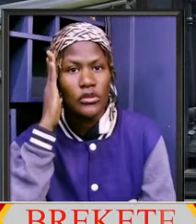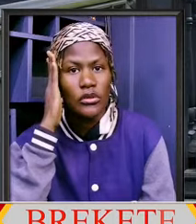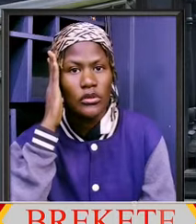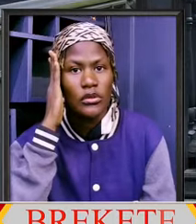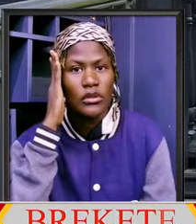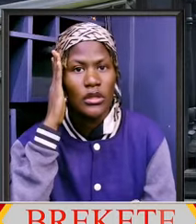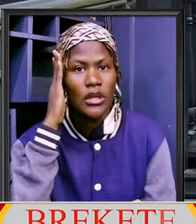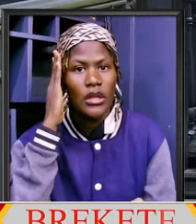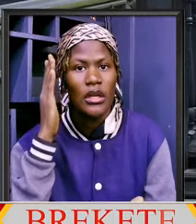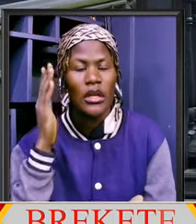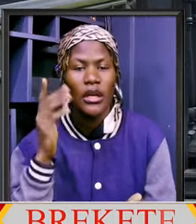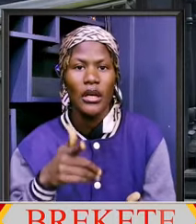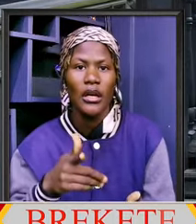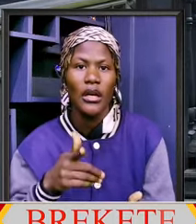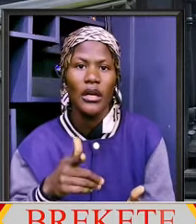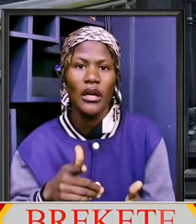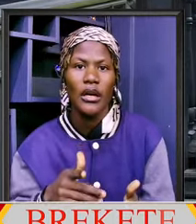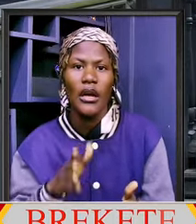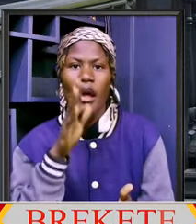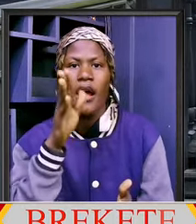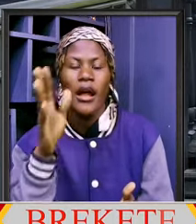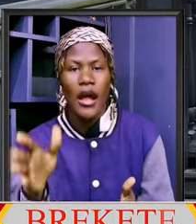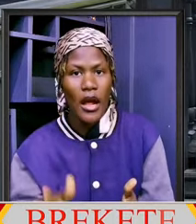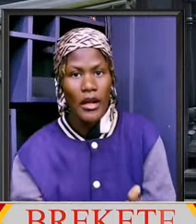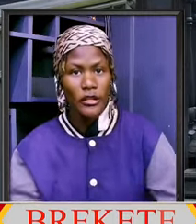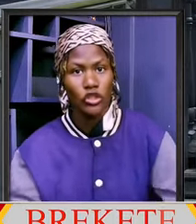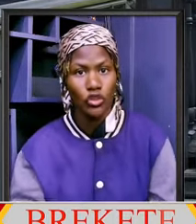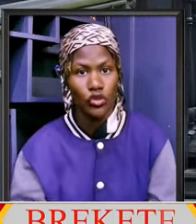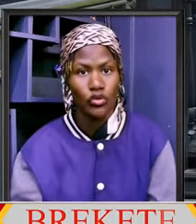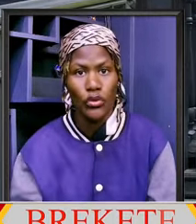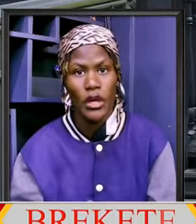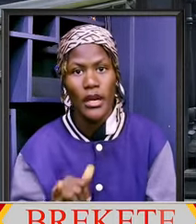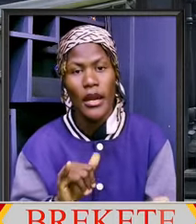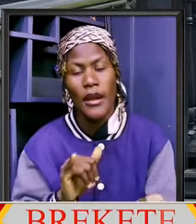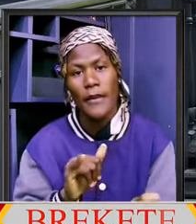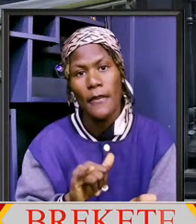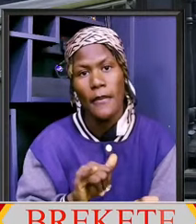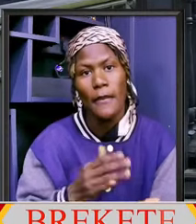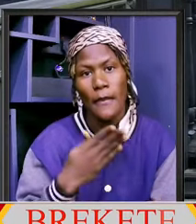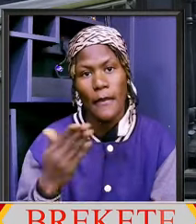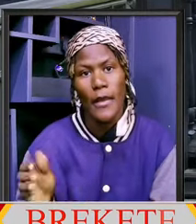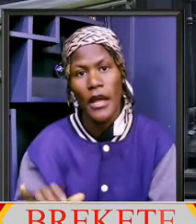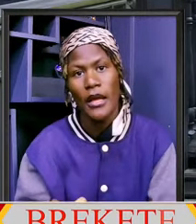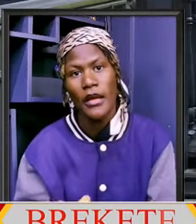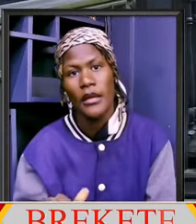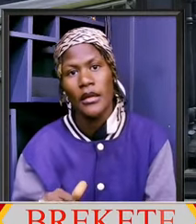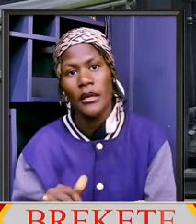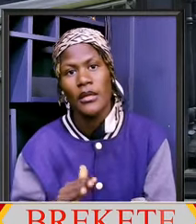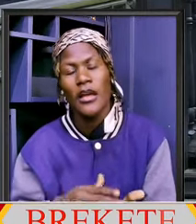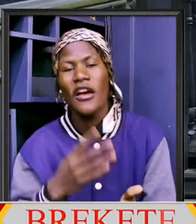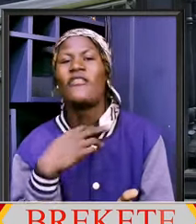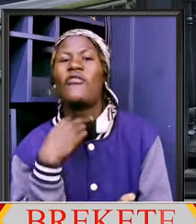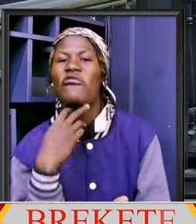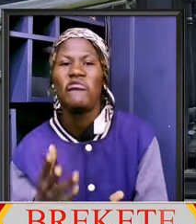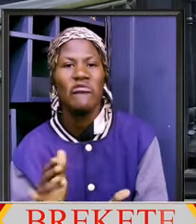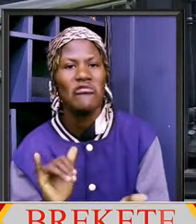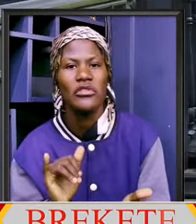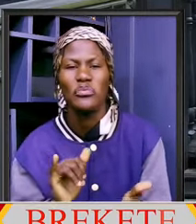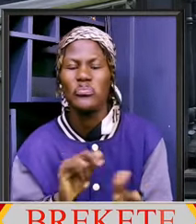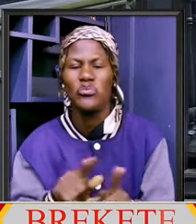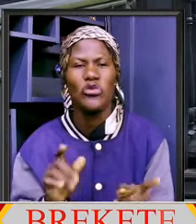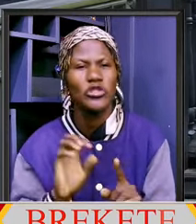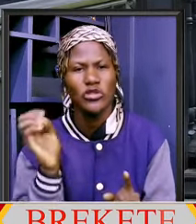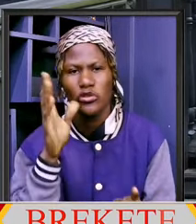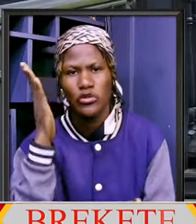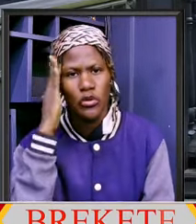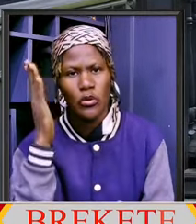their voice and their names, but she doesn't know them physically. Why are we here? As of